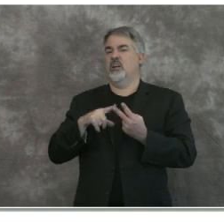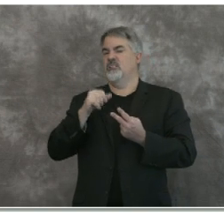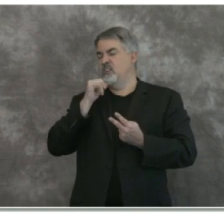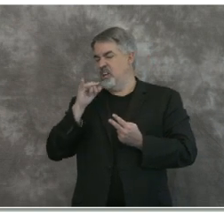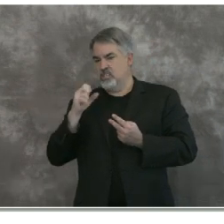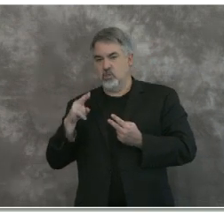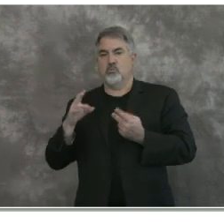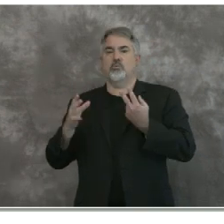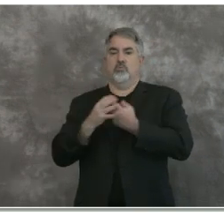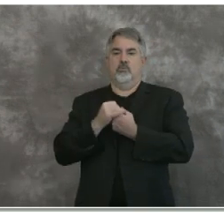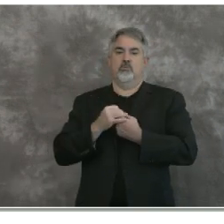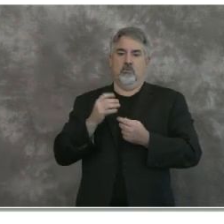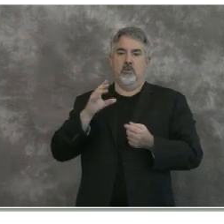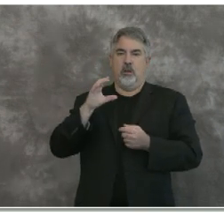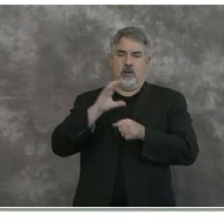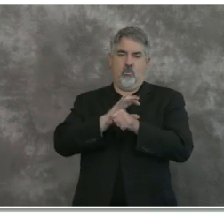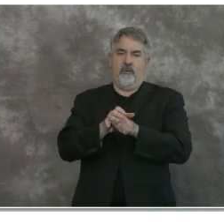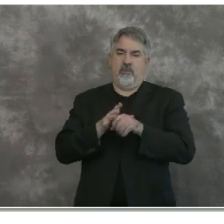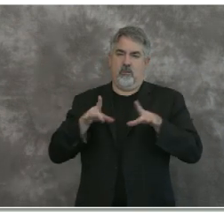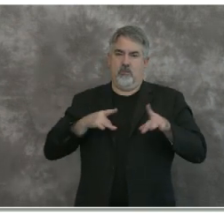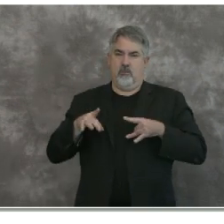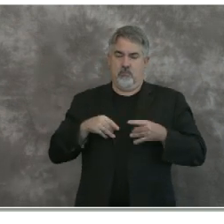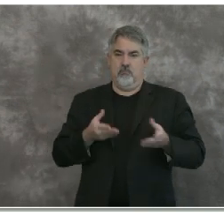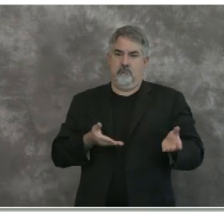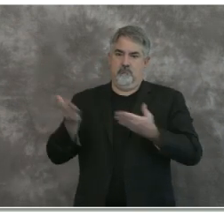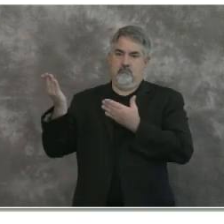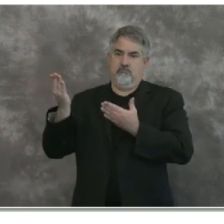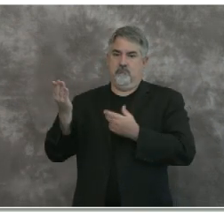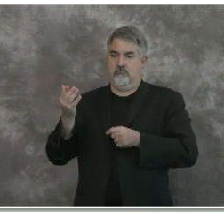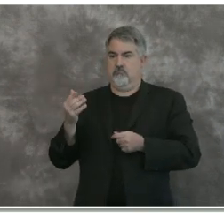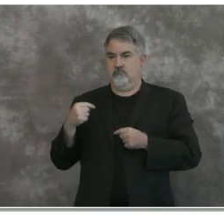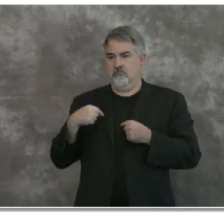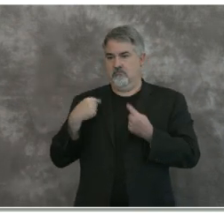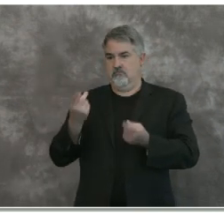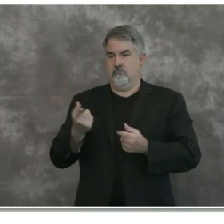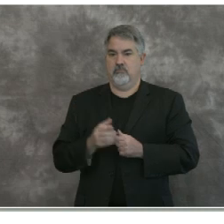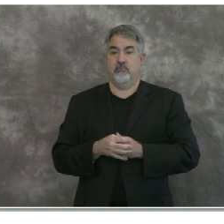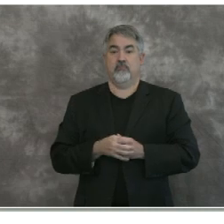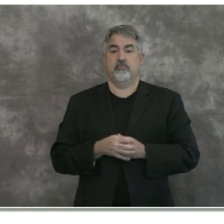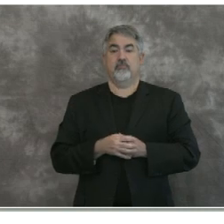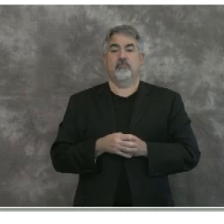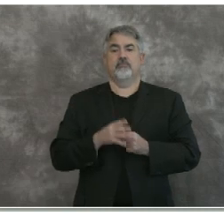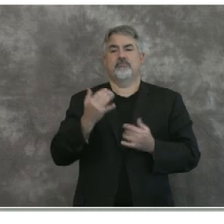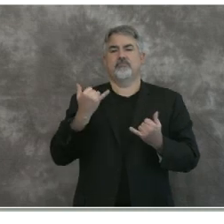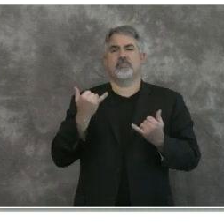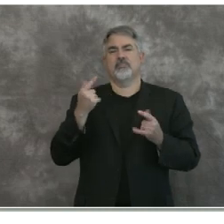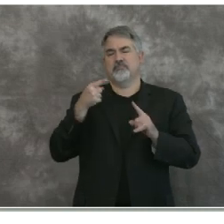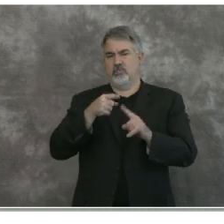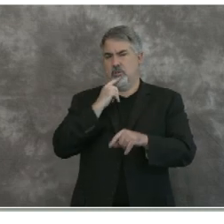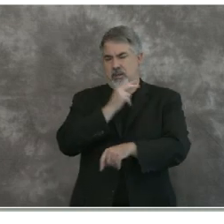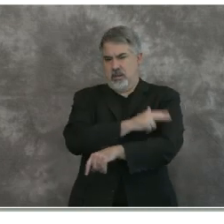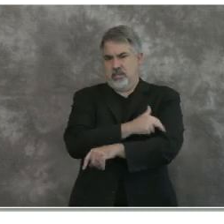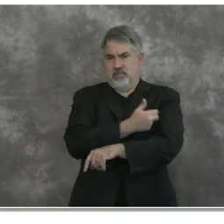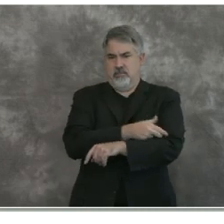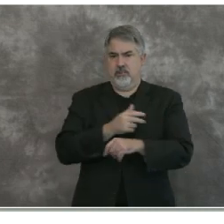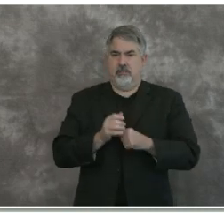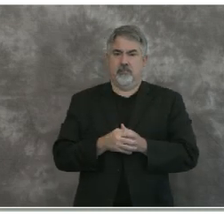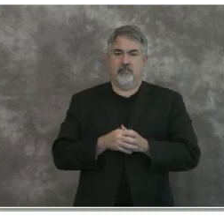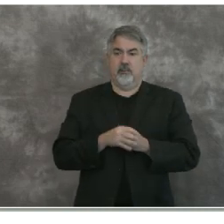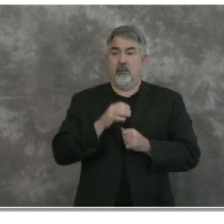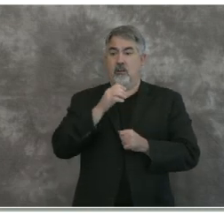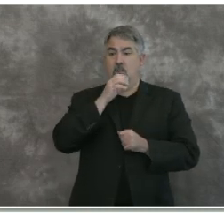one, again, tracks our total hospital capacity and utilization. This is both COVID-related patients in orange